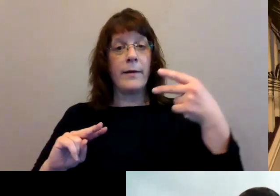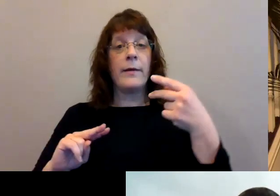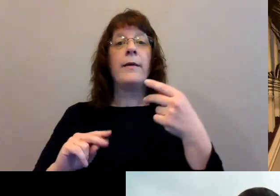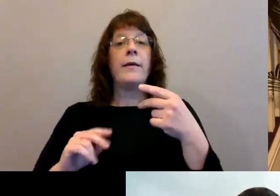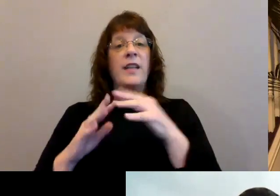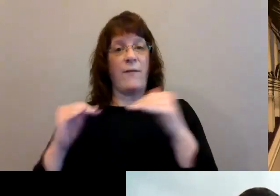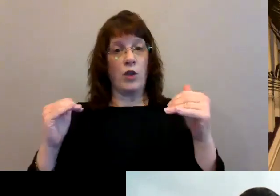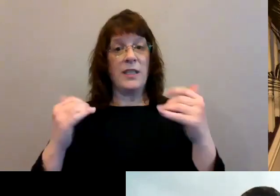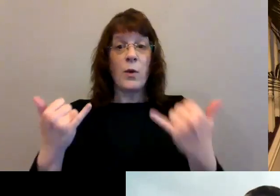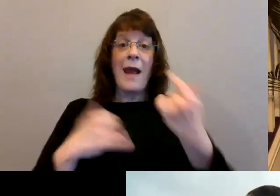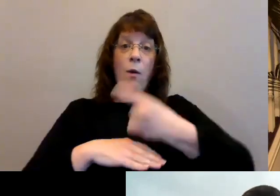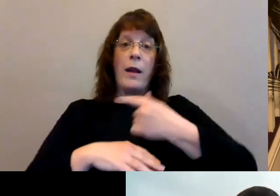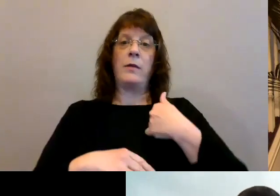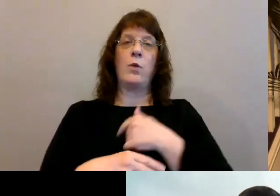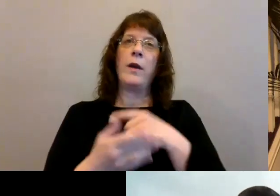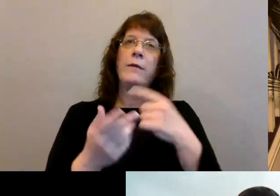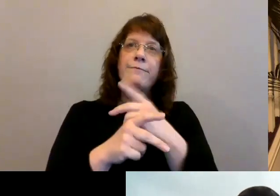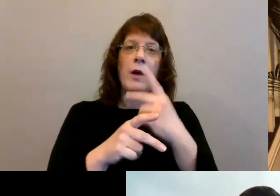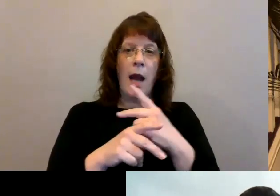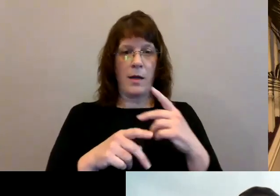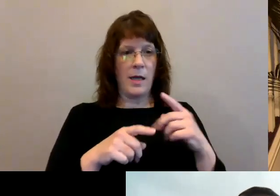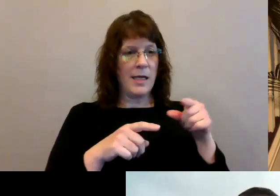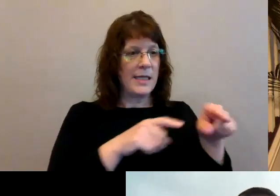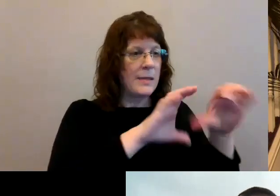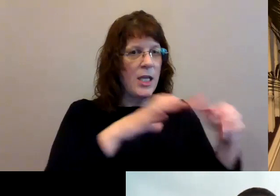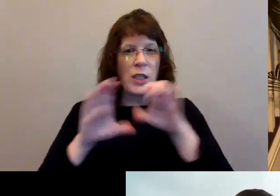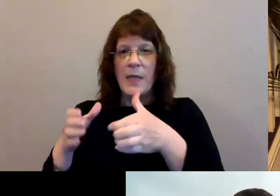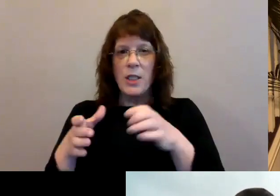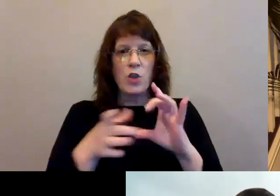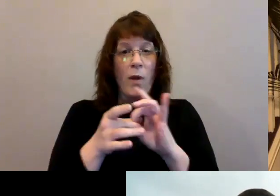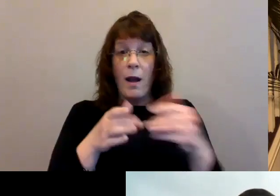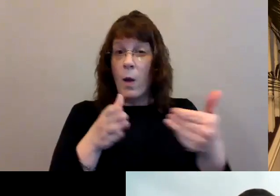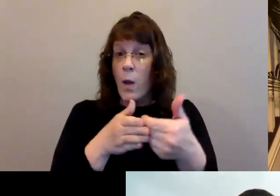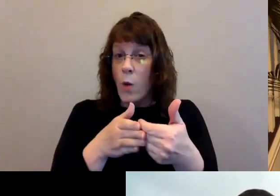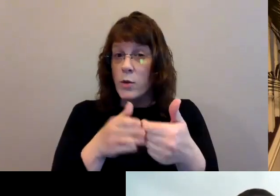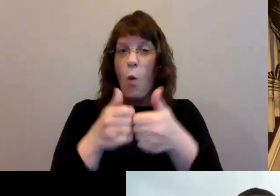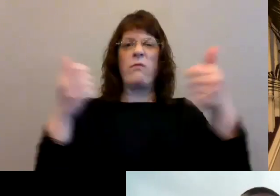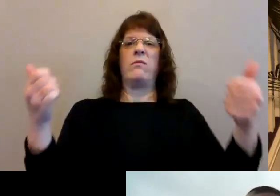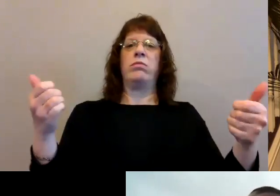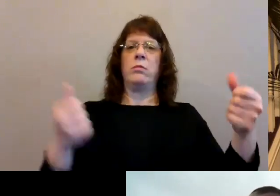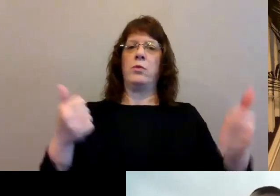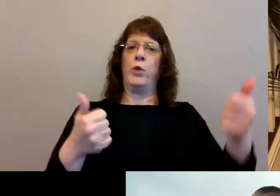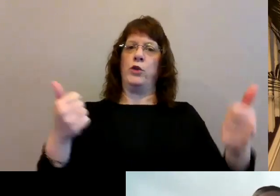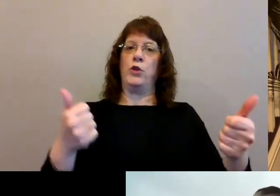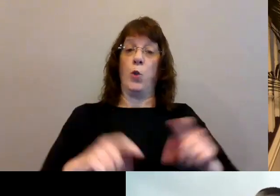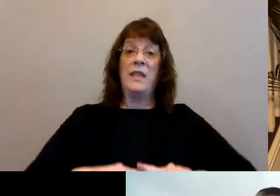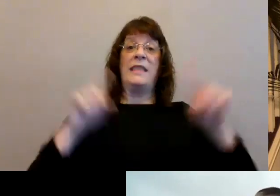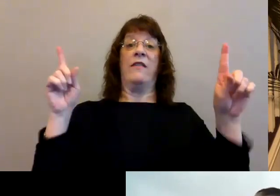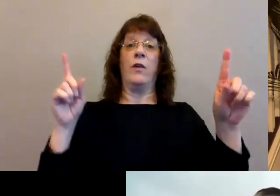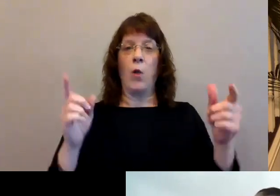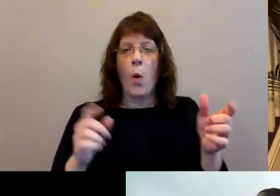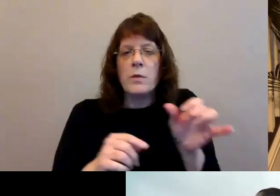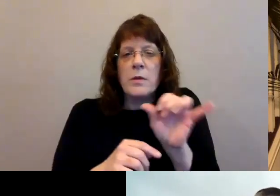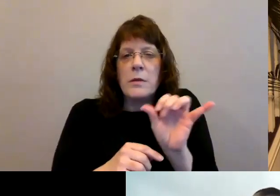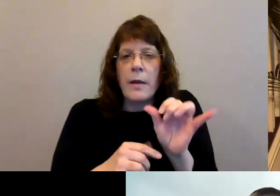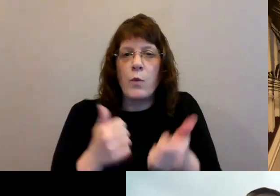into account how closely related the species are and how distantly related they are. So the more distantly related